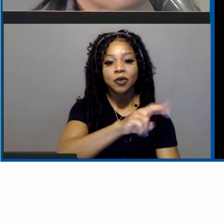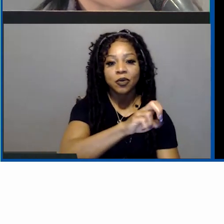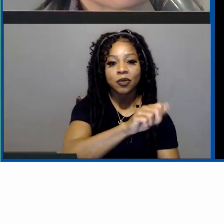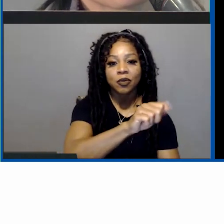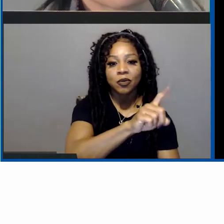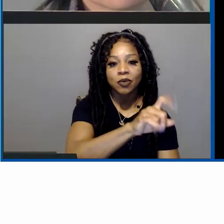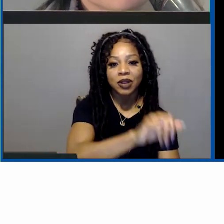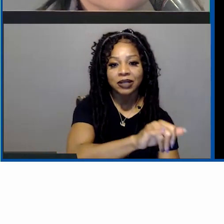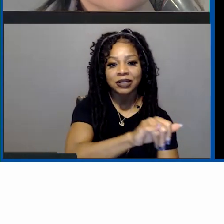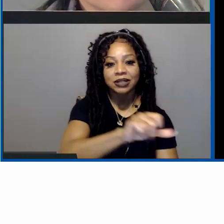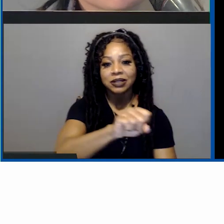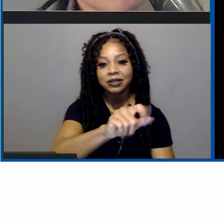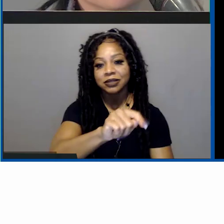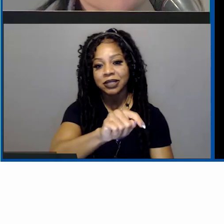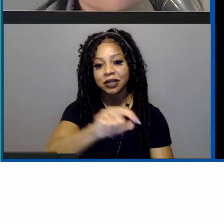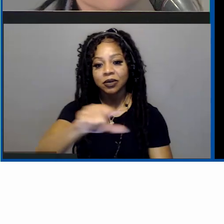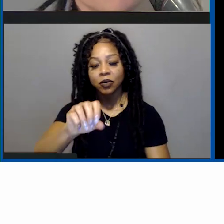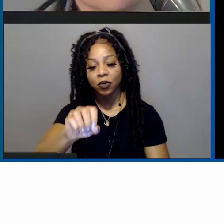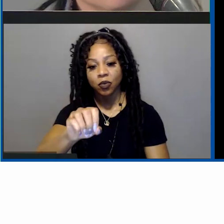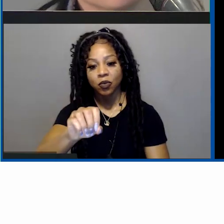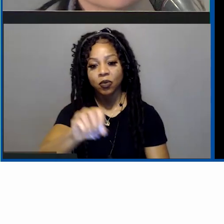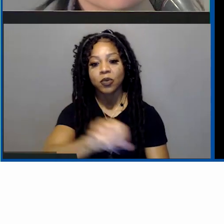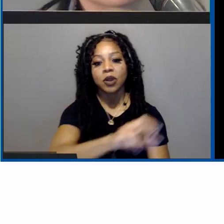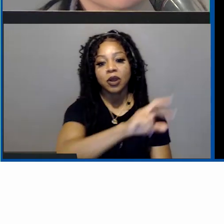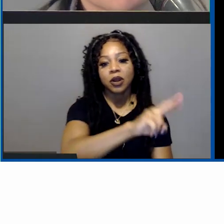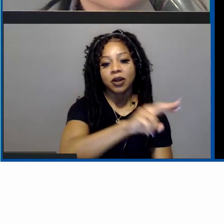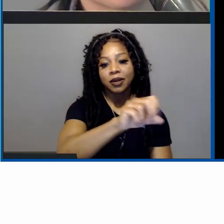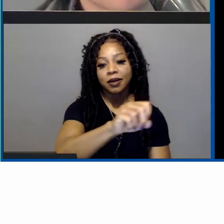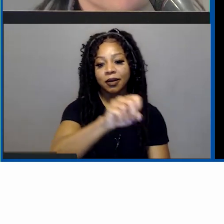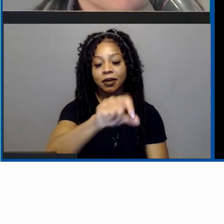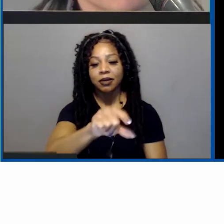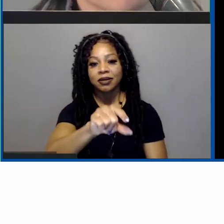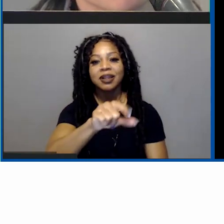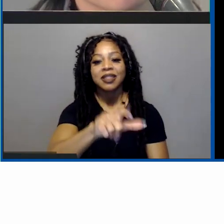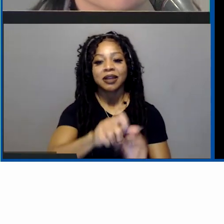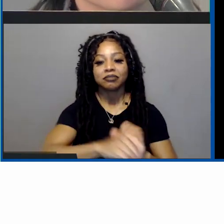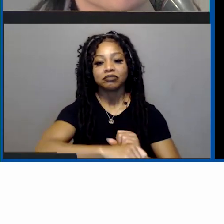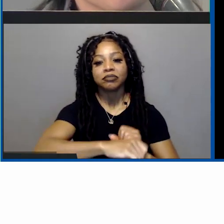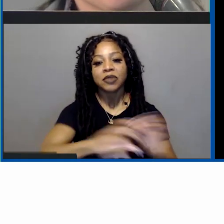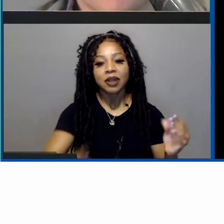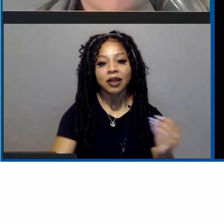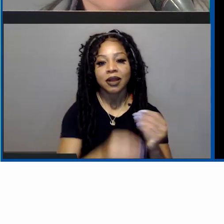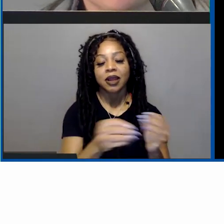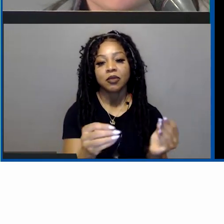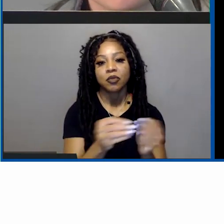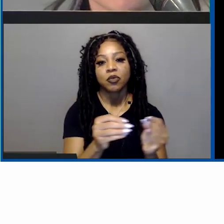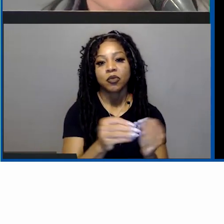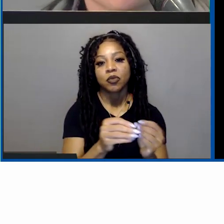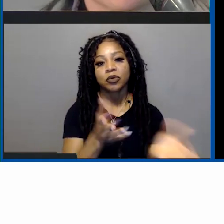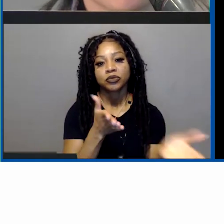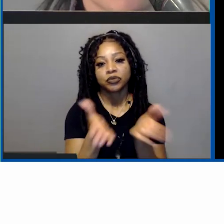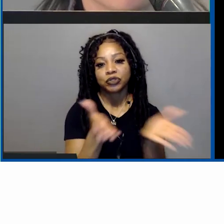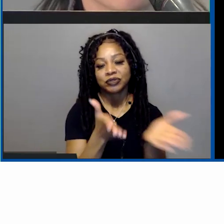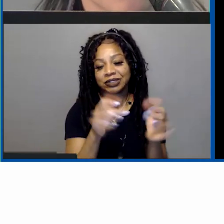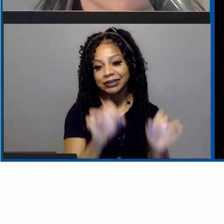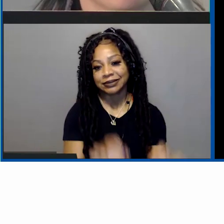program. And the Ready, Set, Go program gives extended services to that young person. So it can assist them